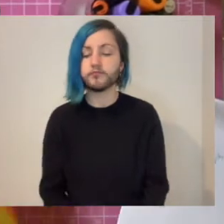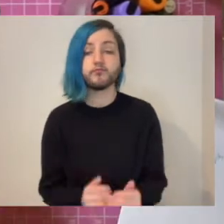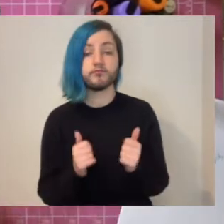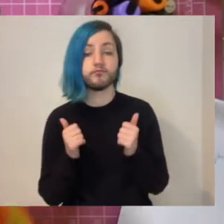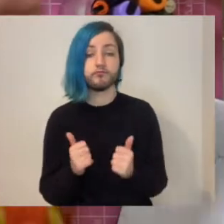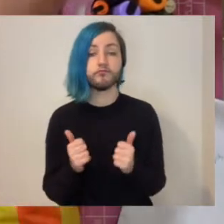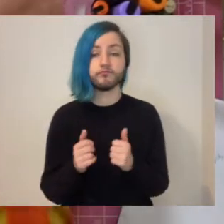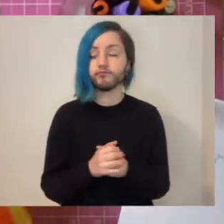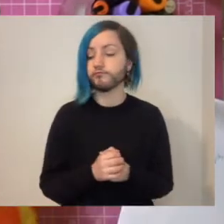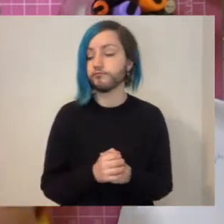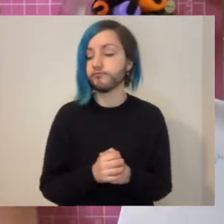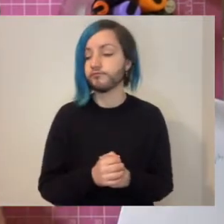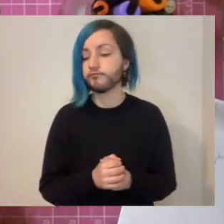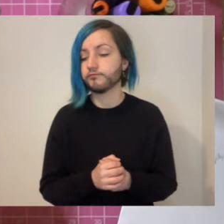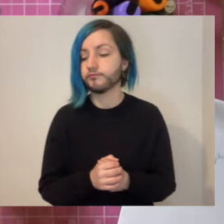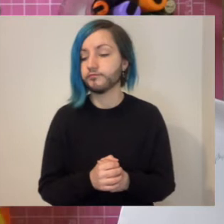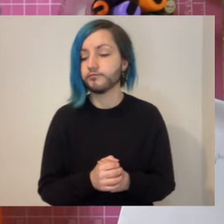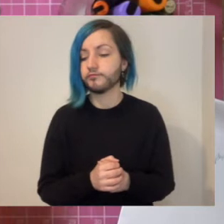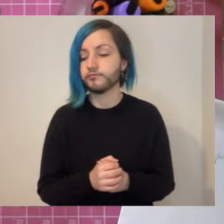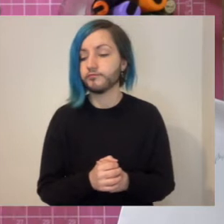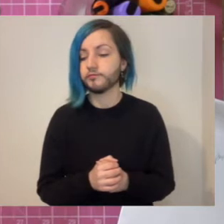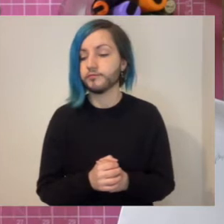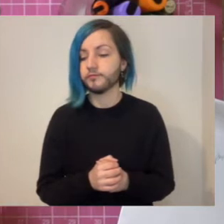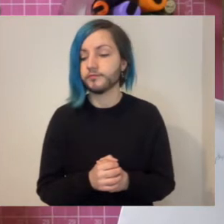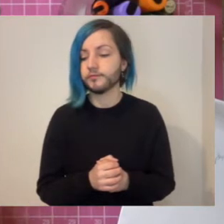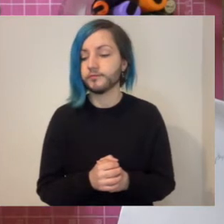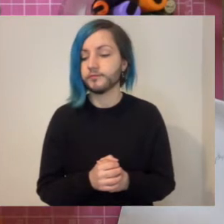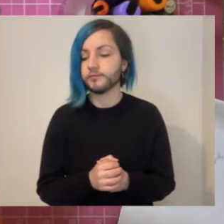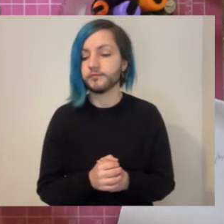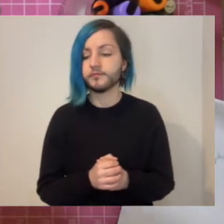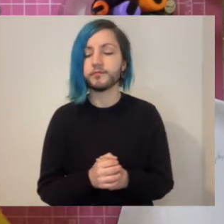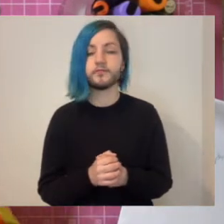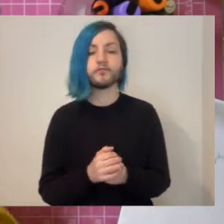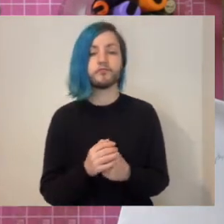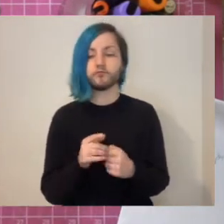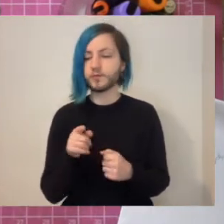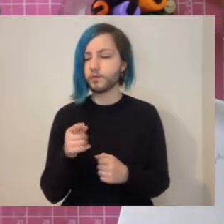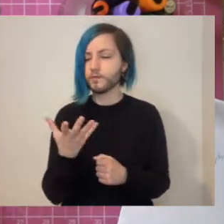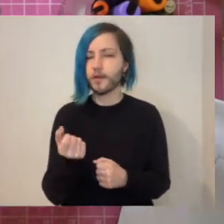right, so I'm just going to, so I've got bits of tissue